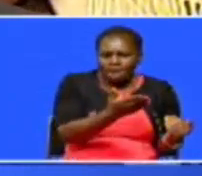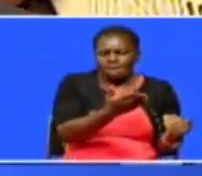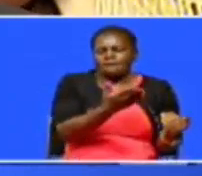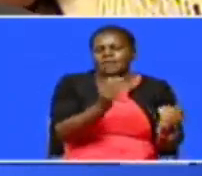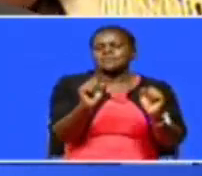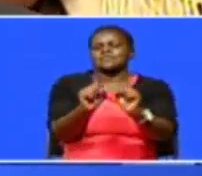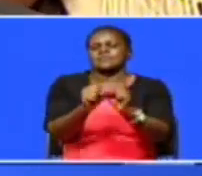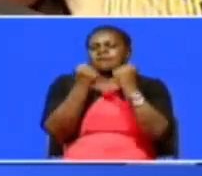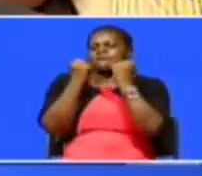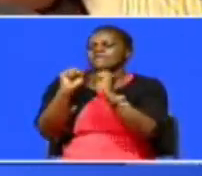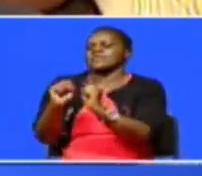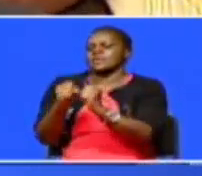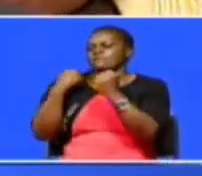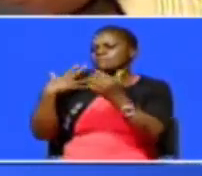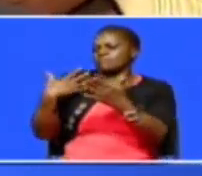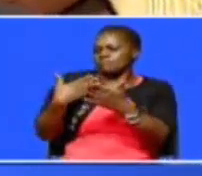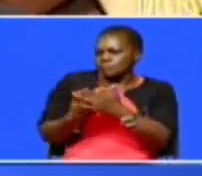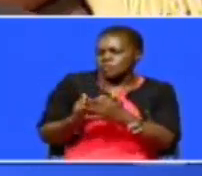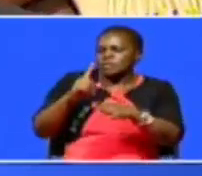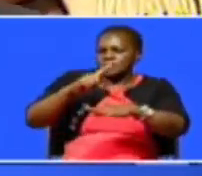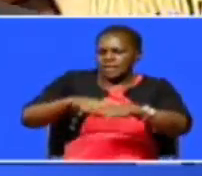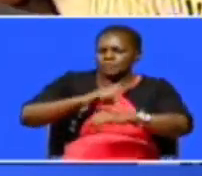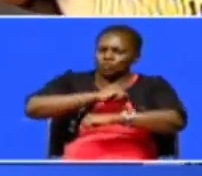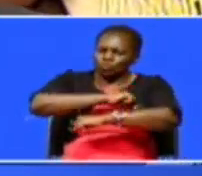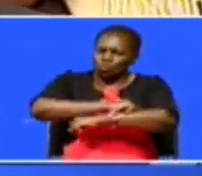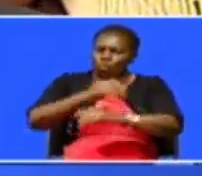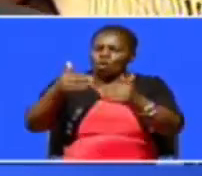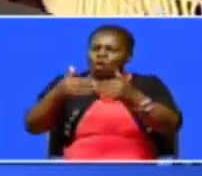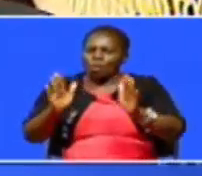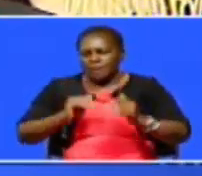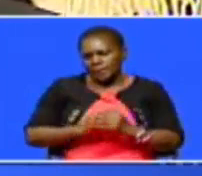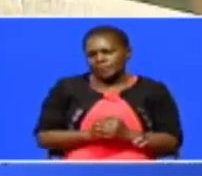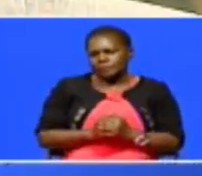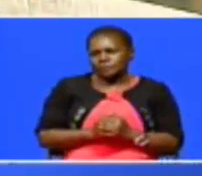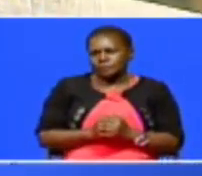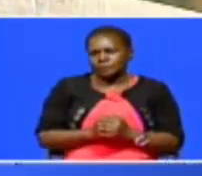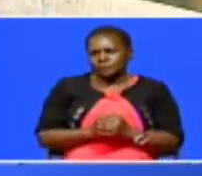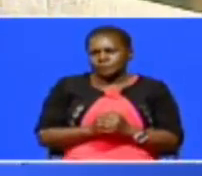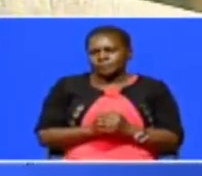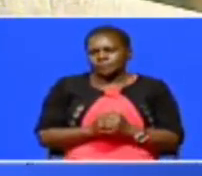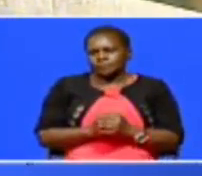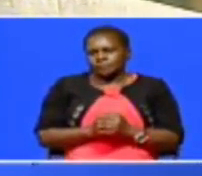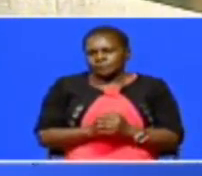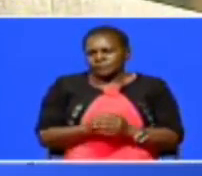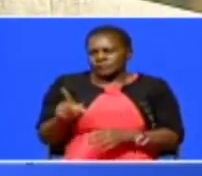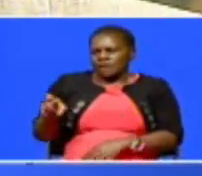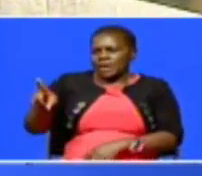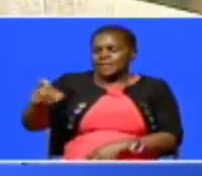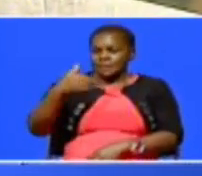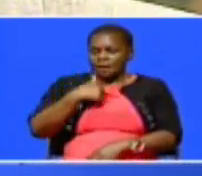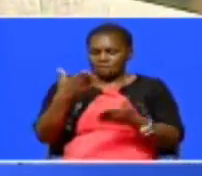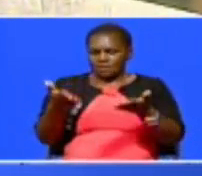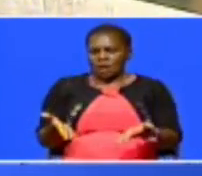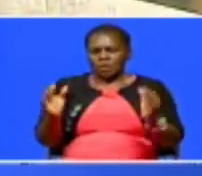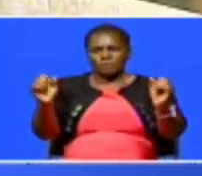be safe until such a time that they will resume learning. So with the virus around,